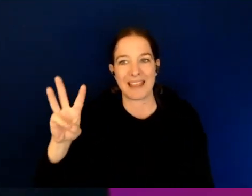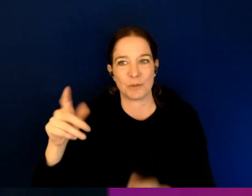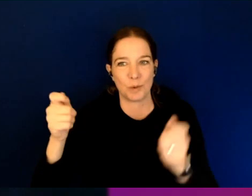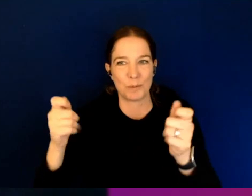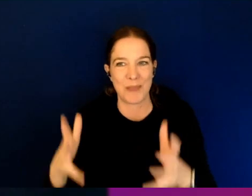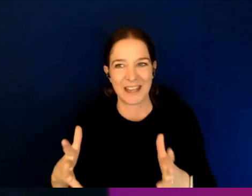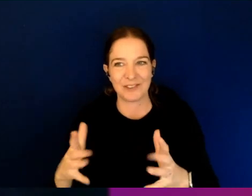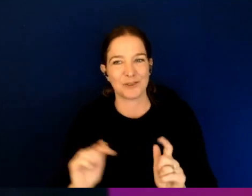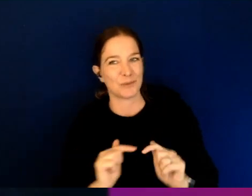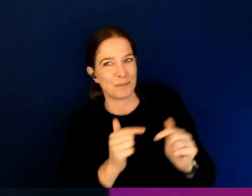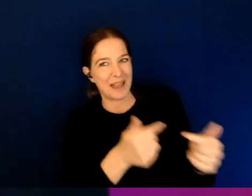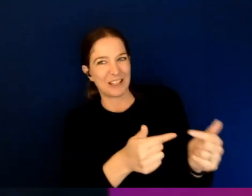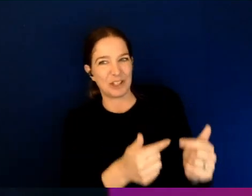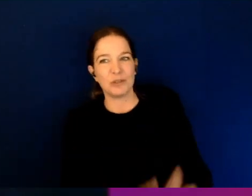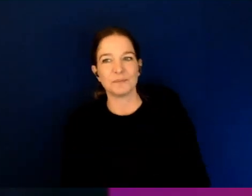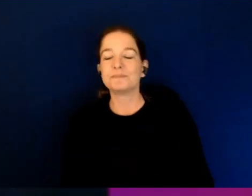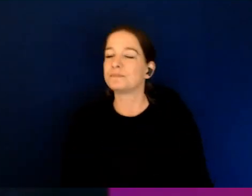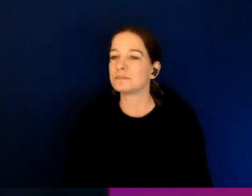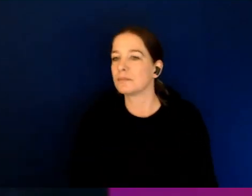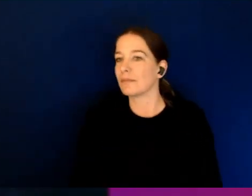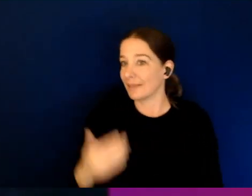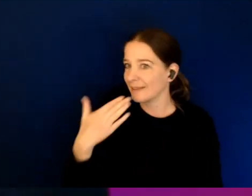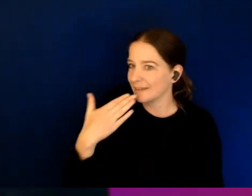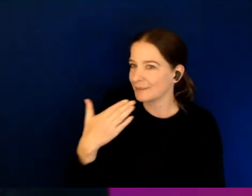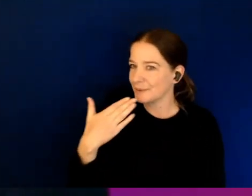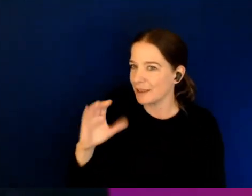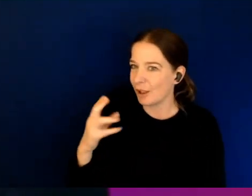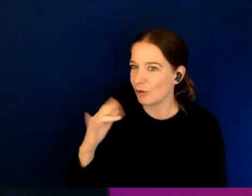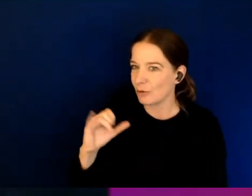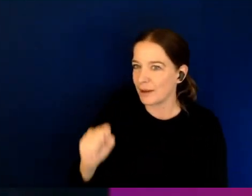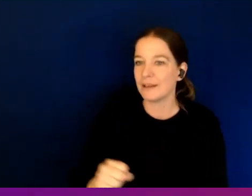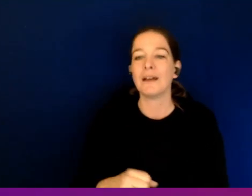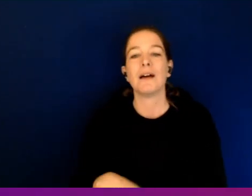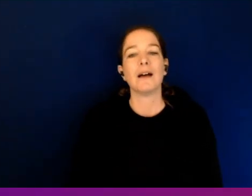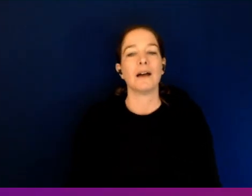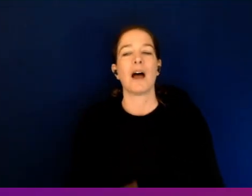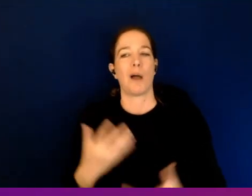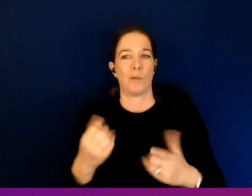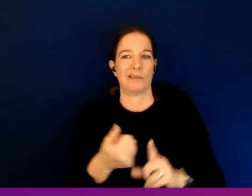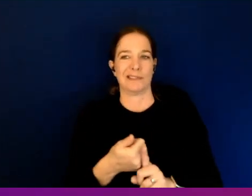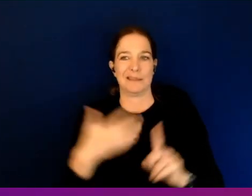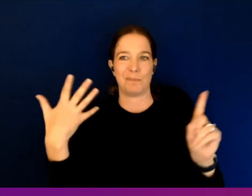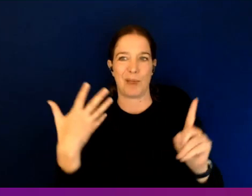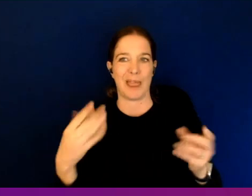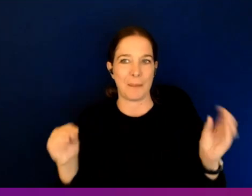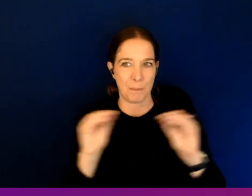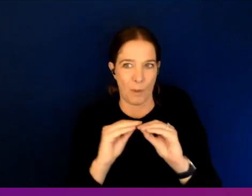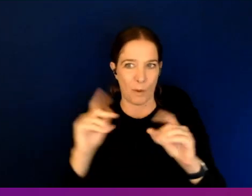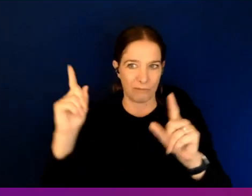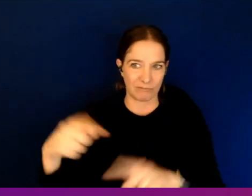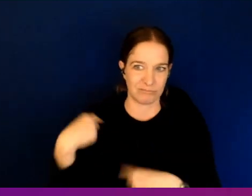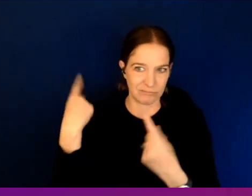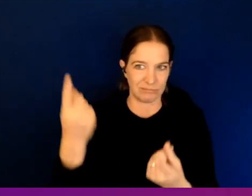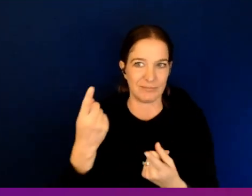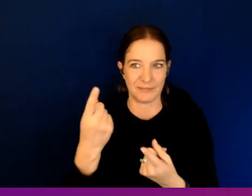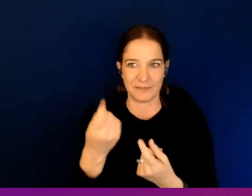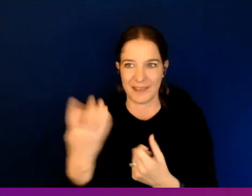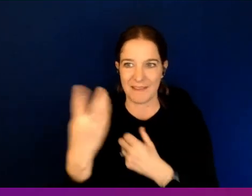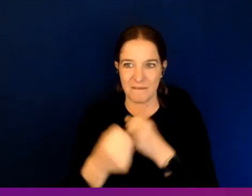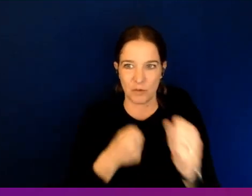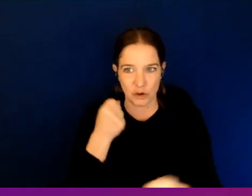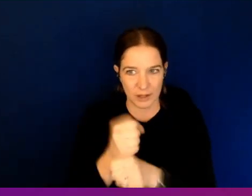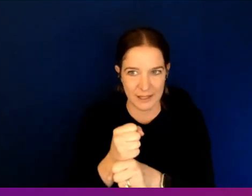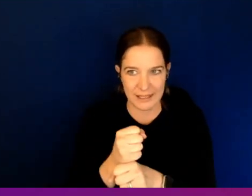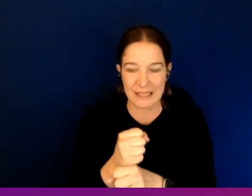That's Justin. Thank you, Chris. And to further expand upon the last several years